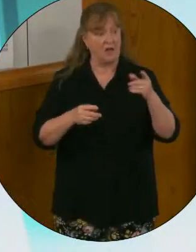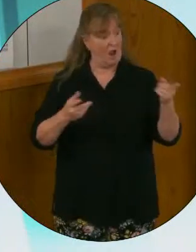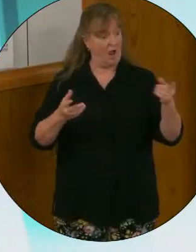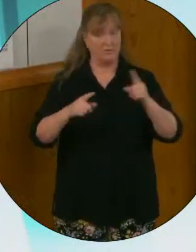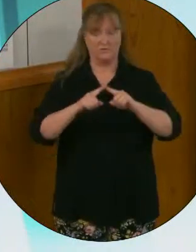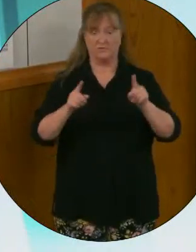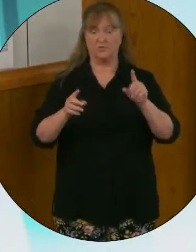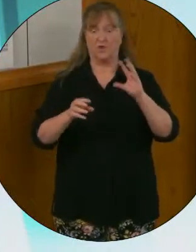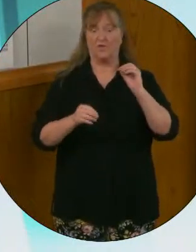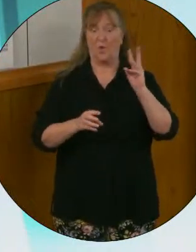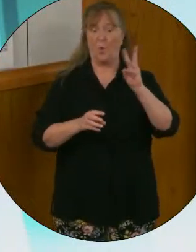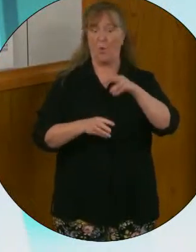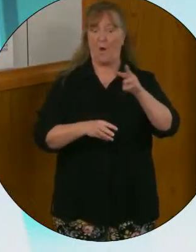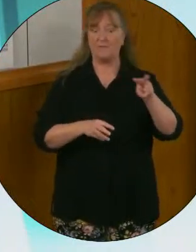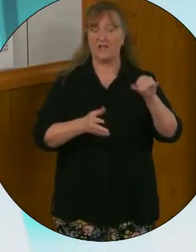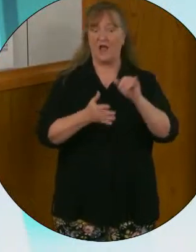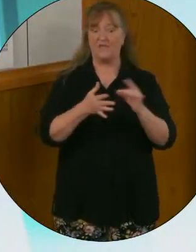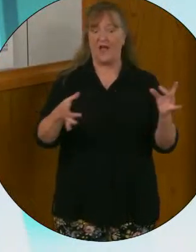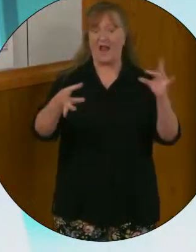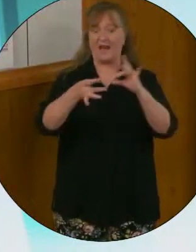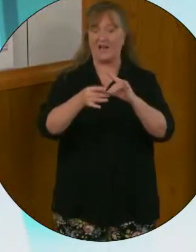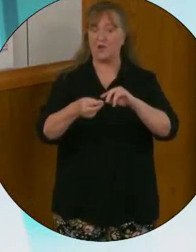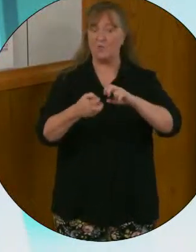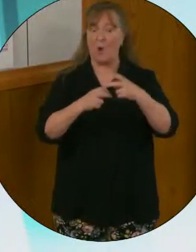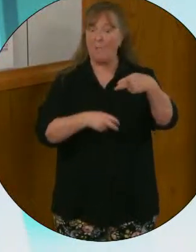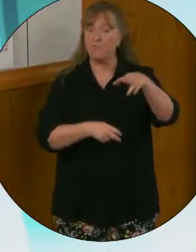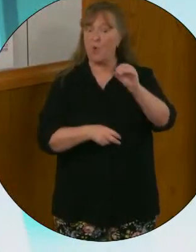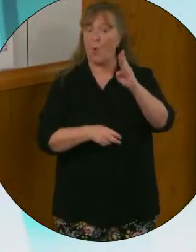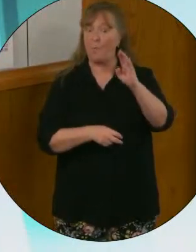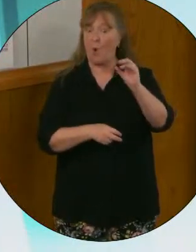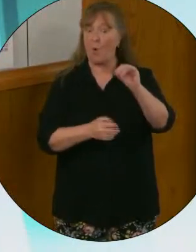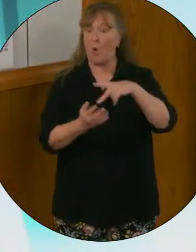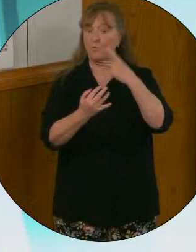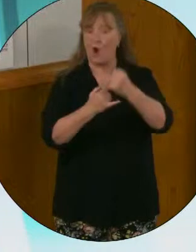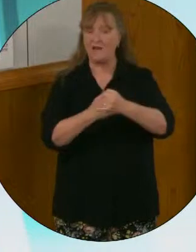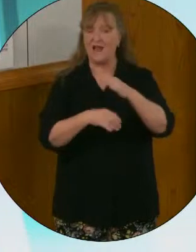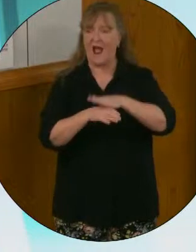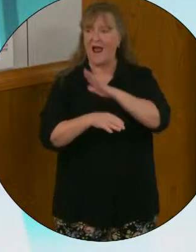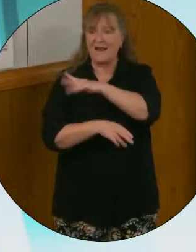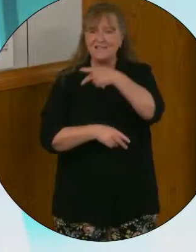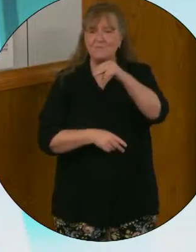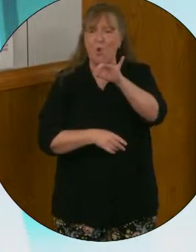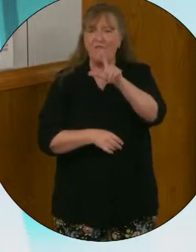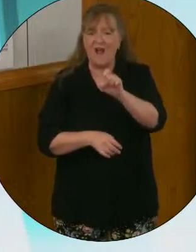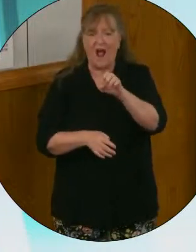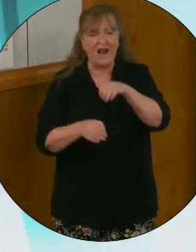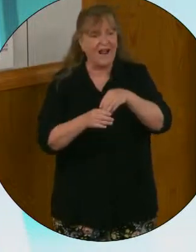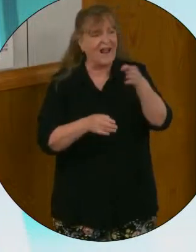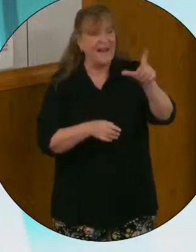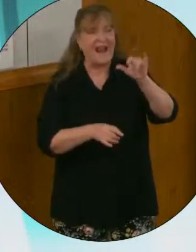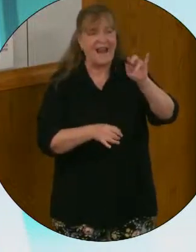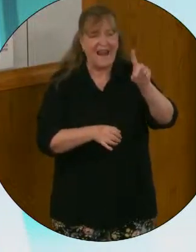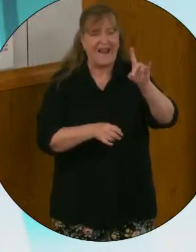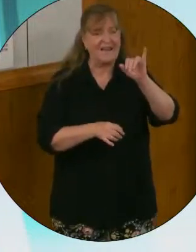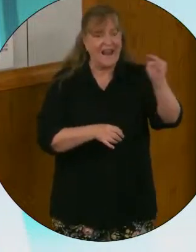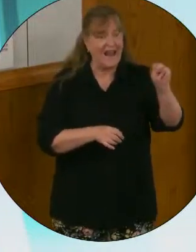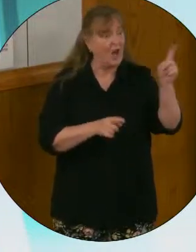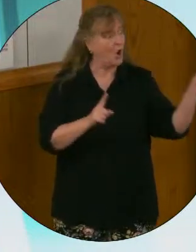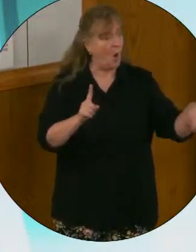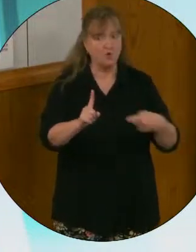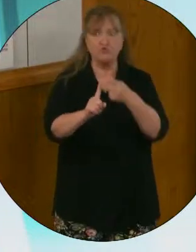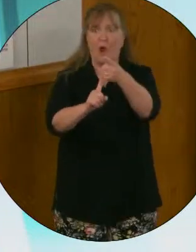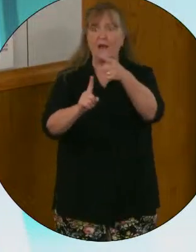website. That's a link that comes from the Pro Bono project. That's on his profile over in Lincoln. You click it, it goes right